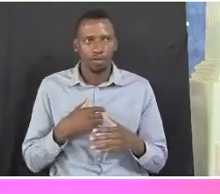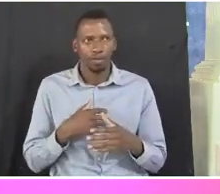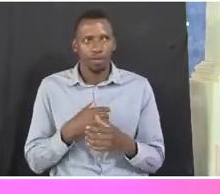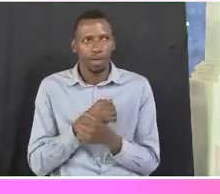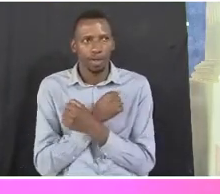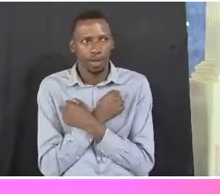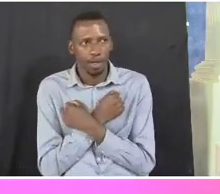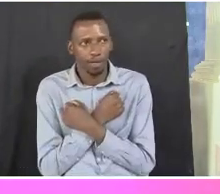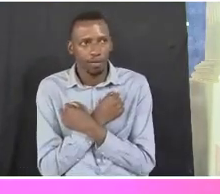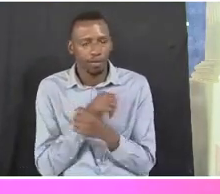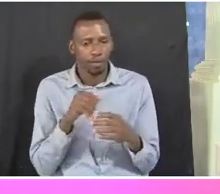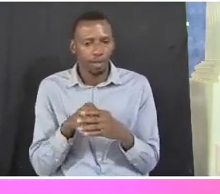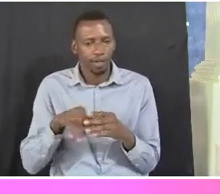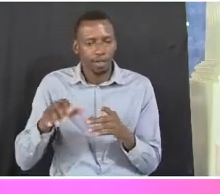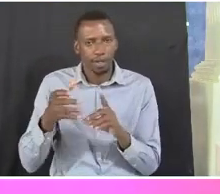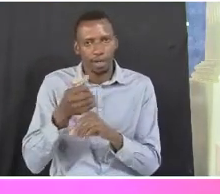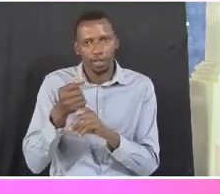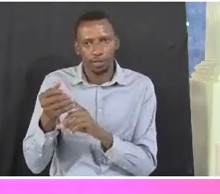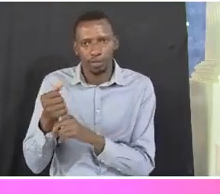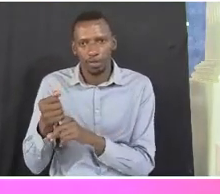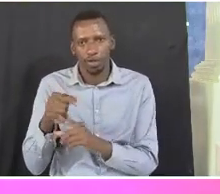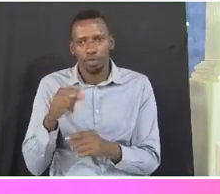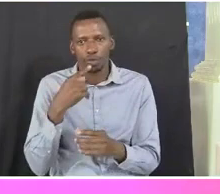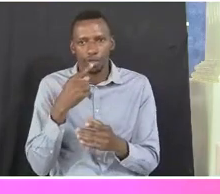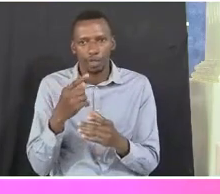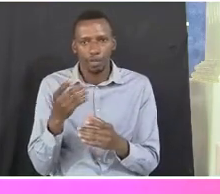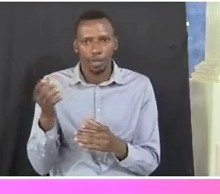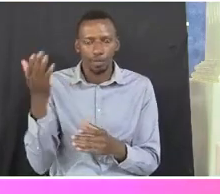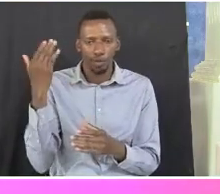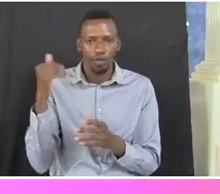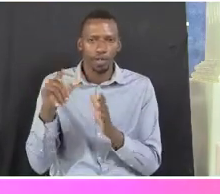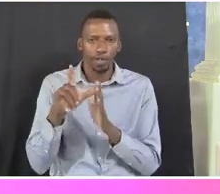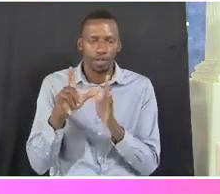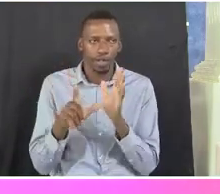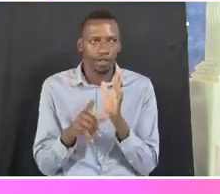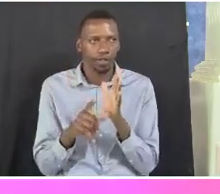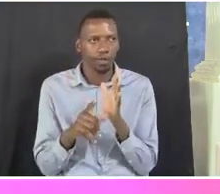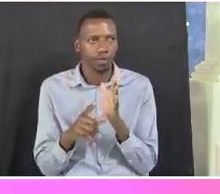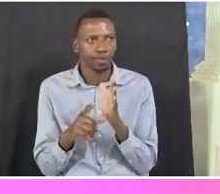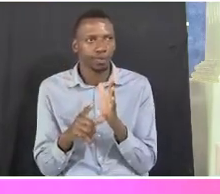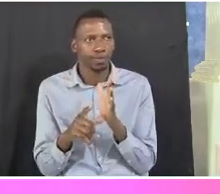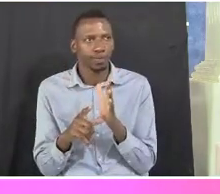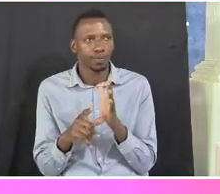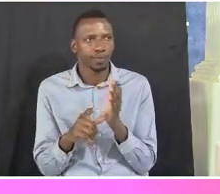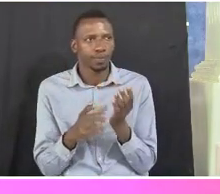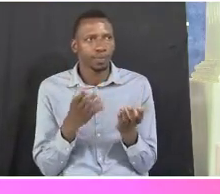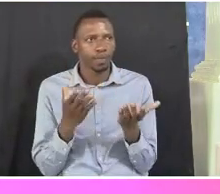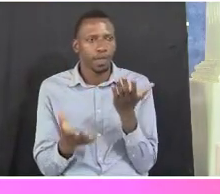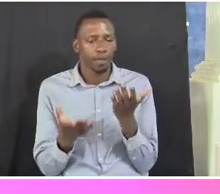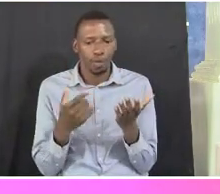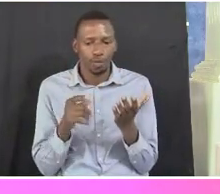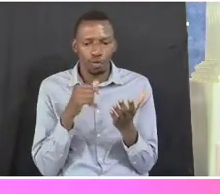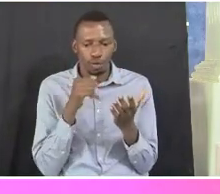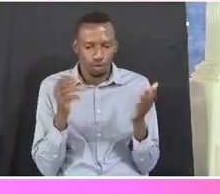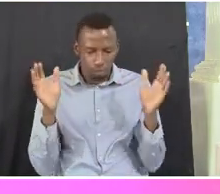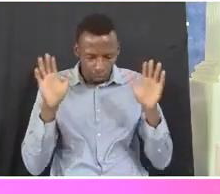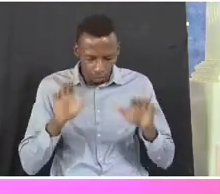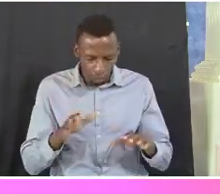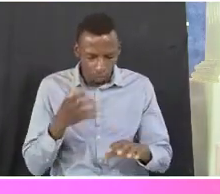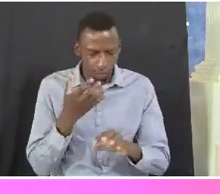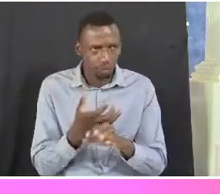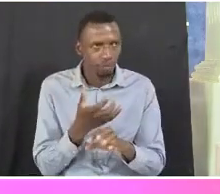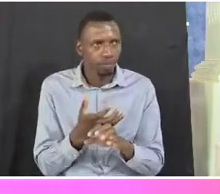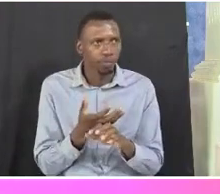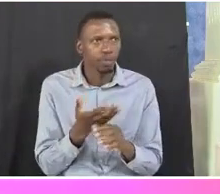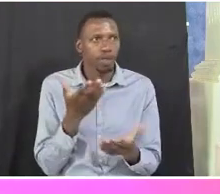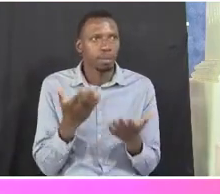of achievements? We have mentioned it in the previous lessons. We may not be bowing to stones. We may